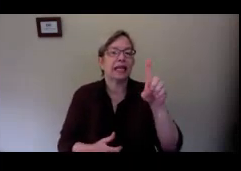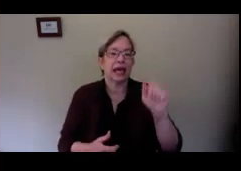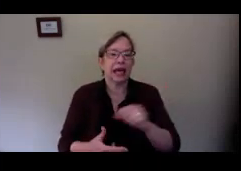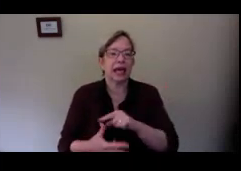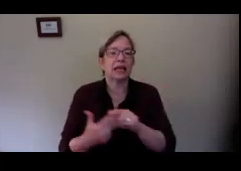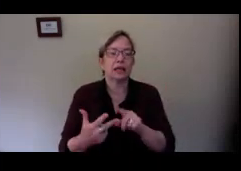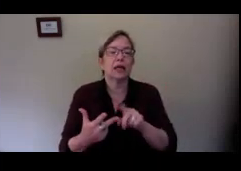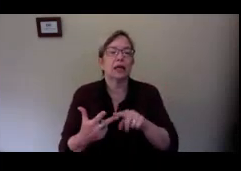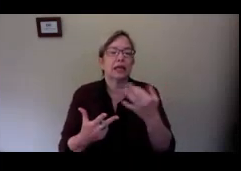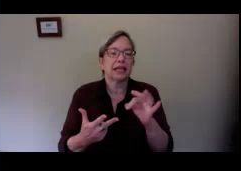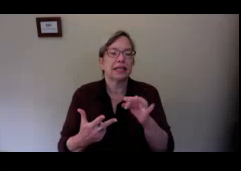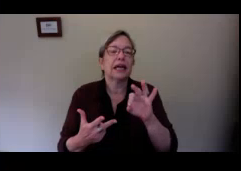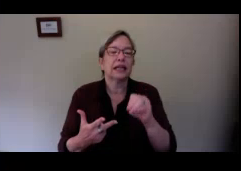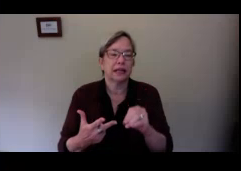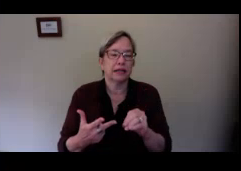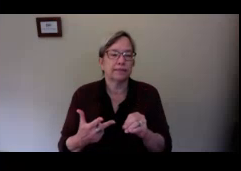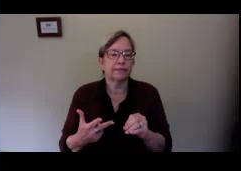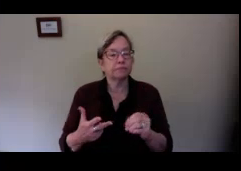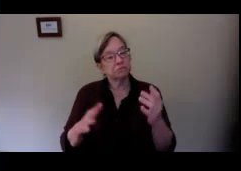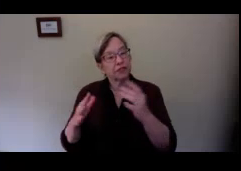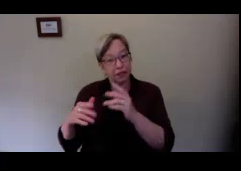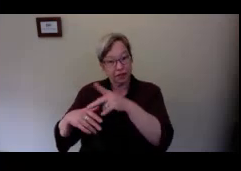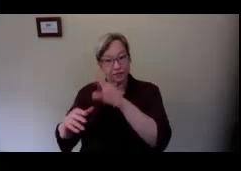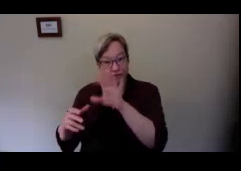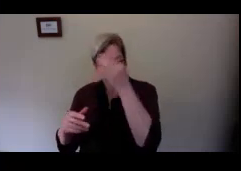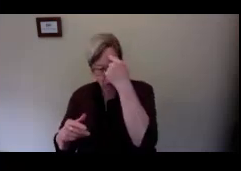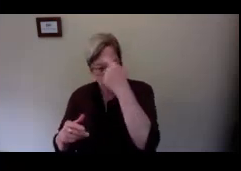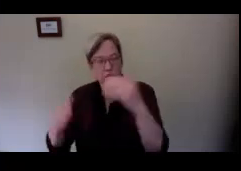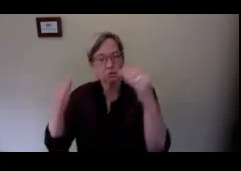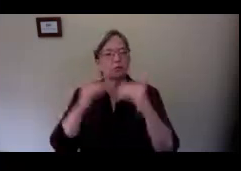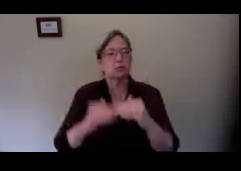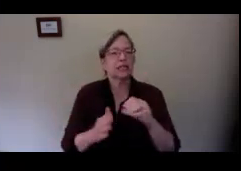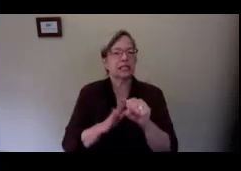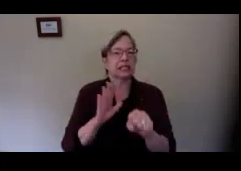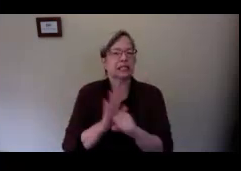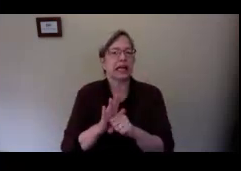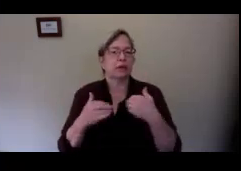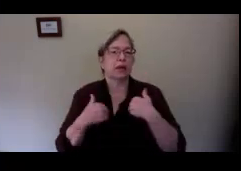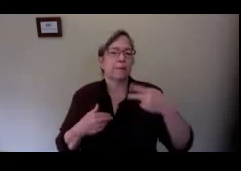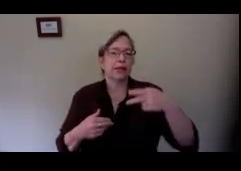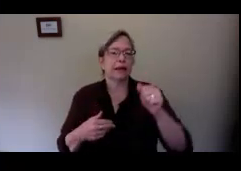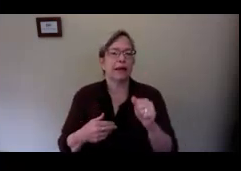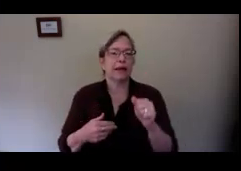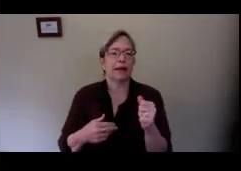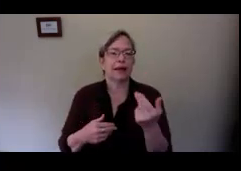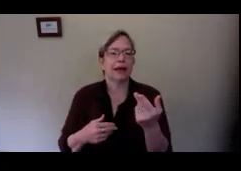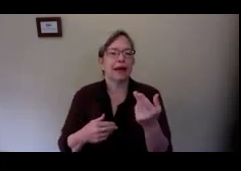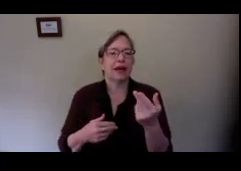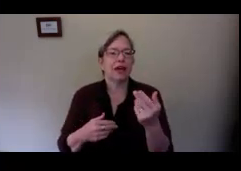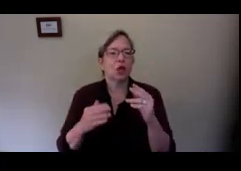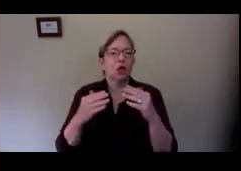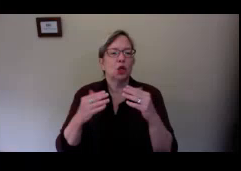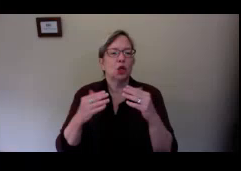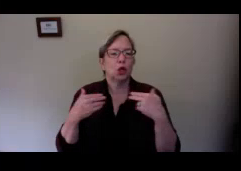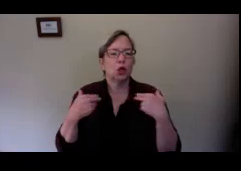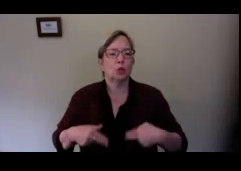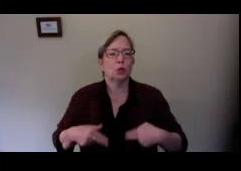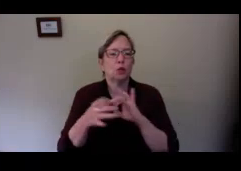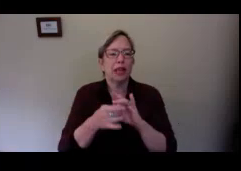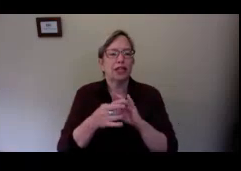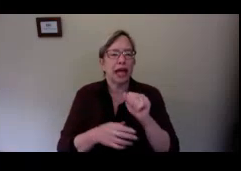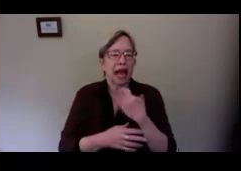Act of 1990. In the state, as I mentioned, we have the Pennsylvania Human Relations Act, and there are also local